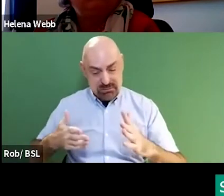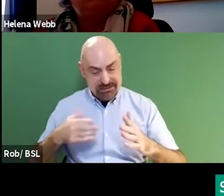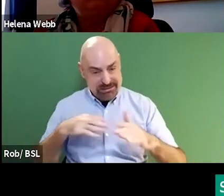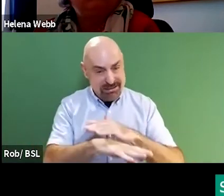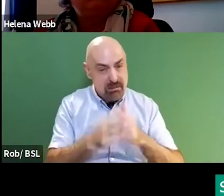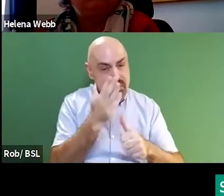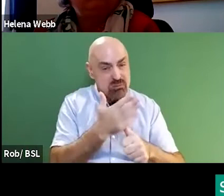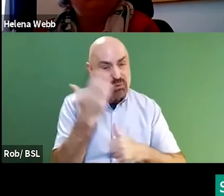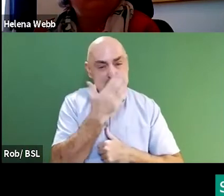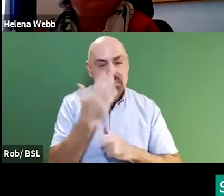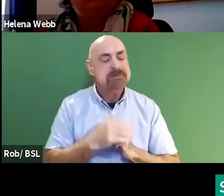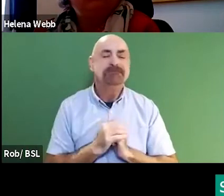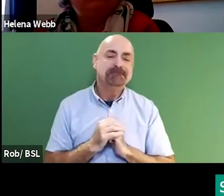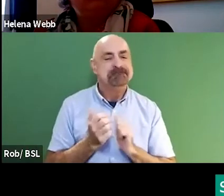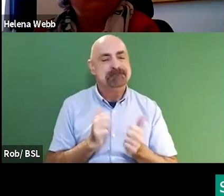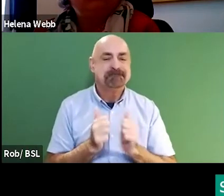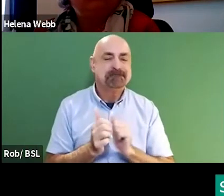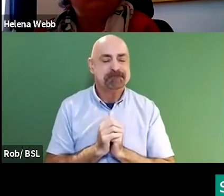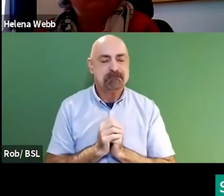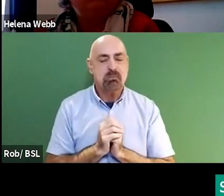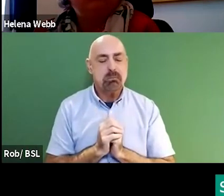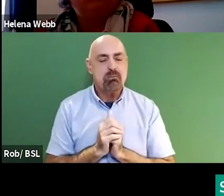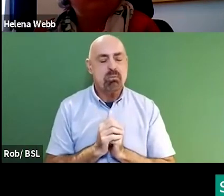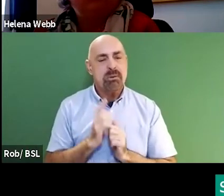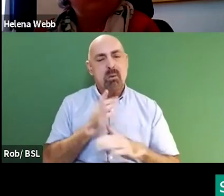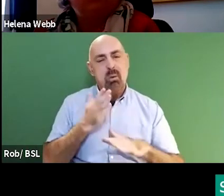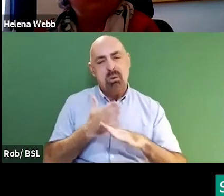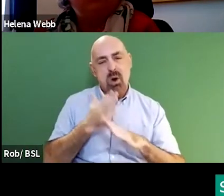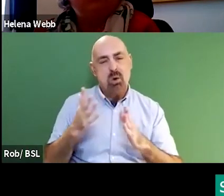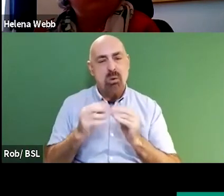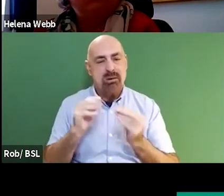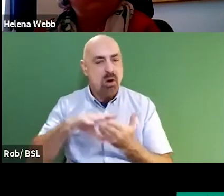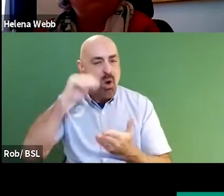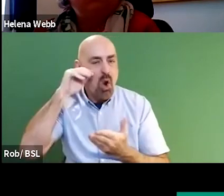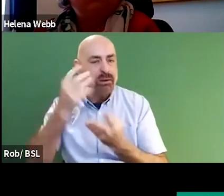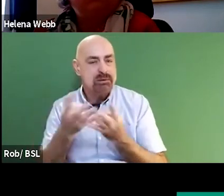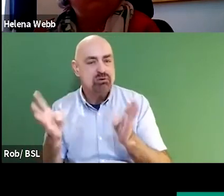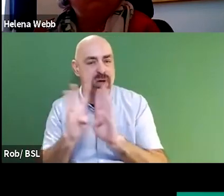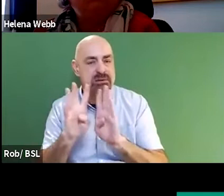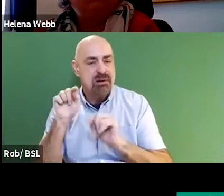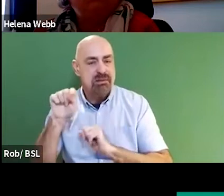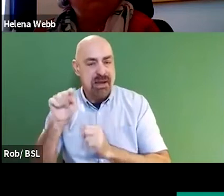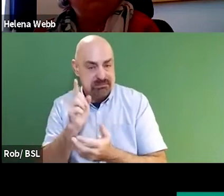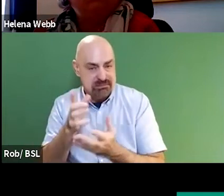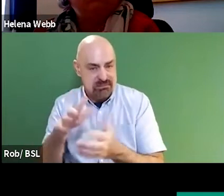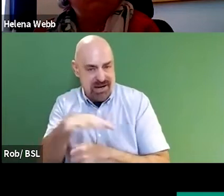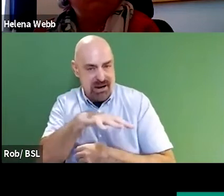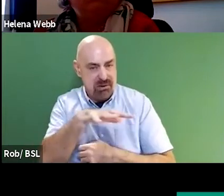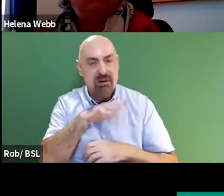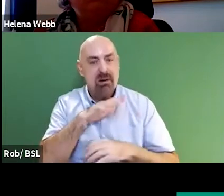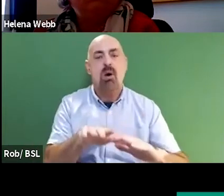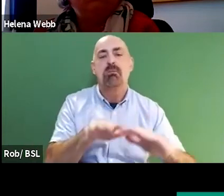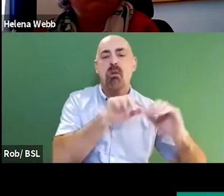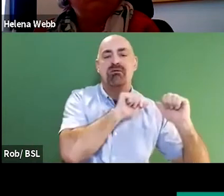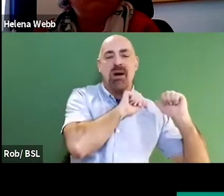did work with the Learning Trust in that area, and we moved out and found